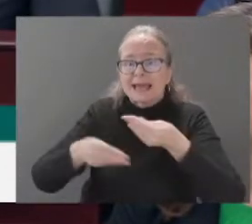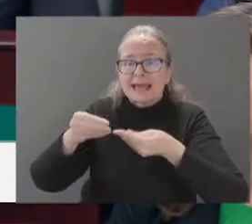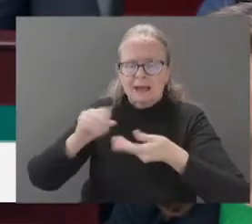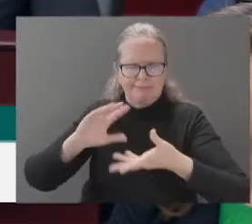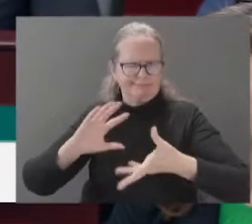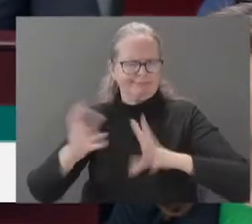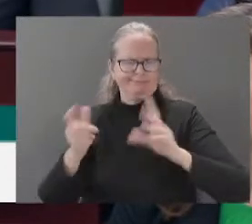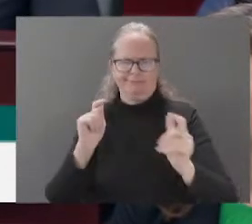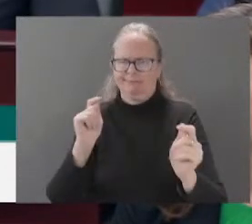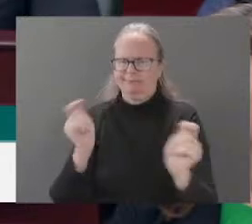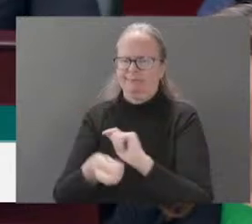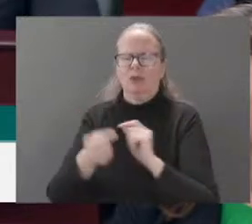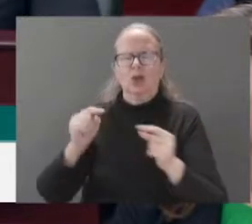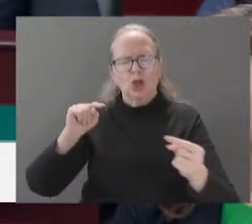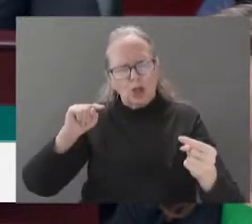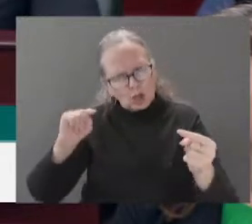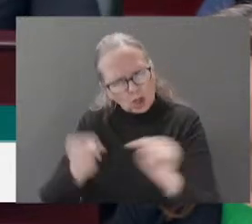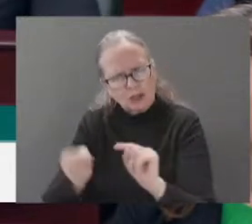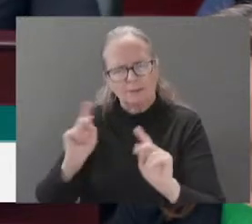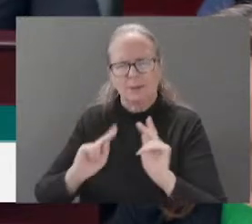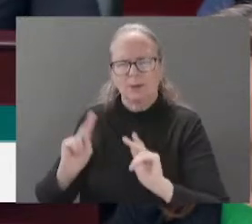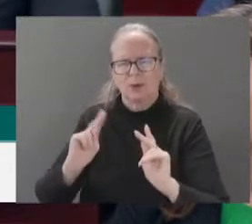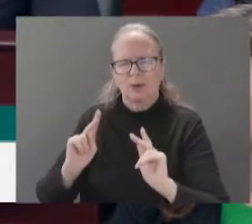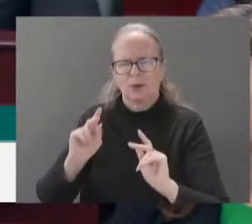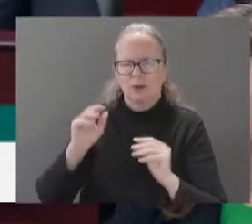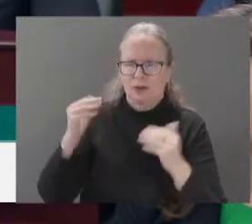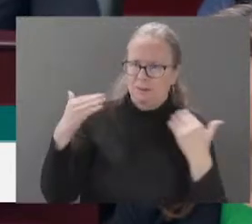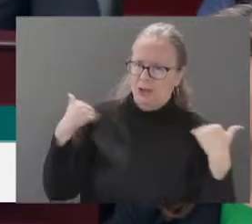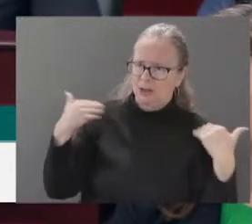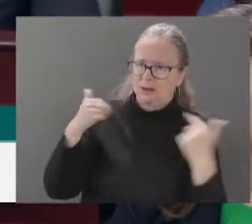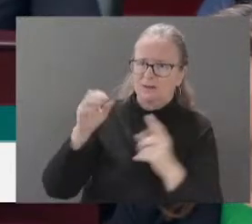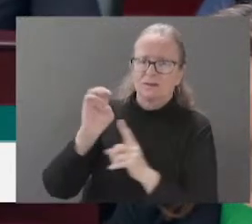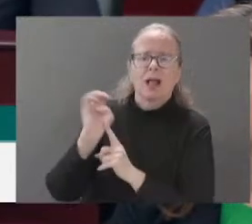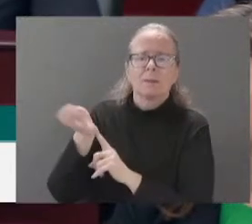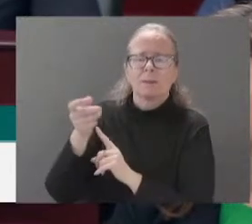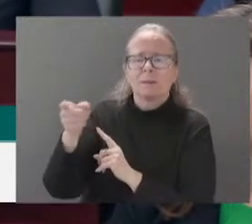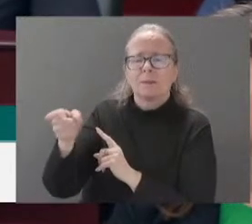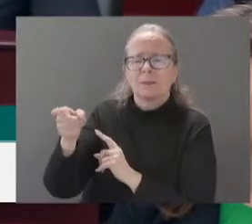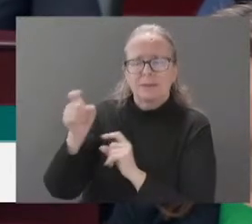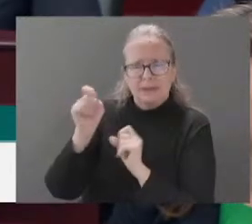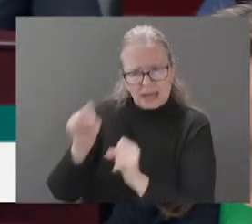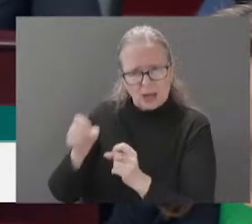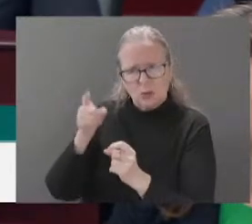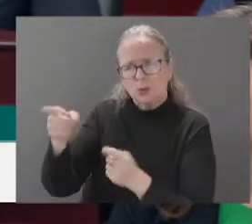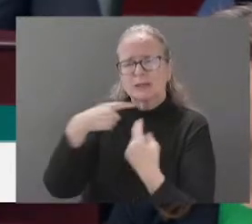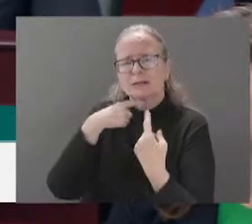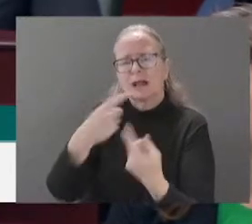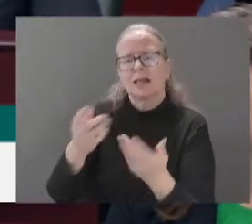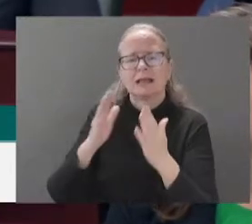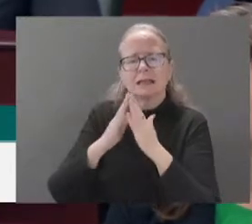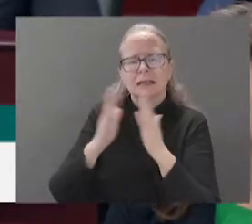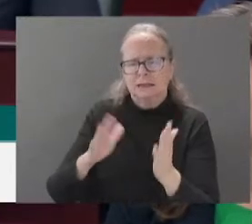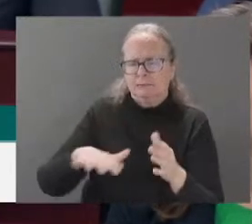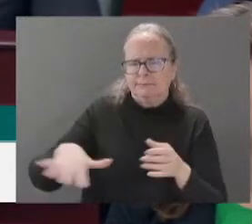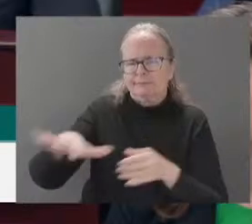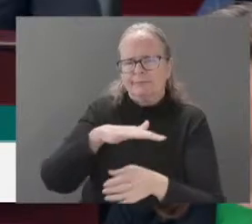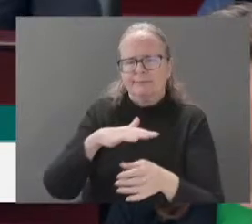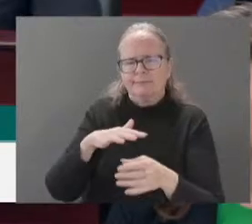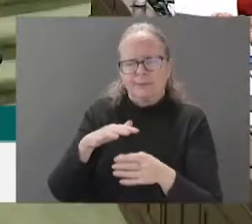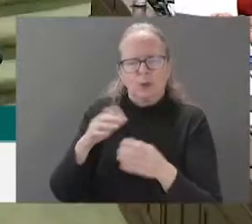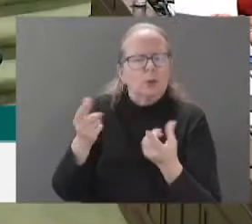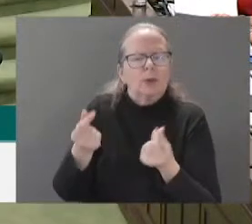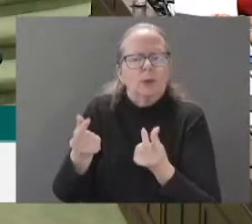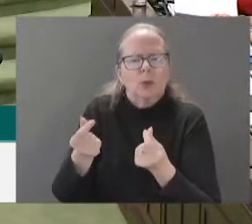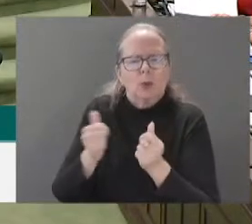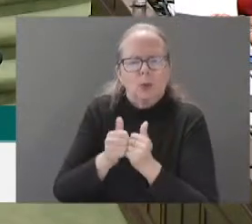can the minister of environment and protected areas tell the house what she is doing to combat the upcoming drought season The